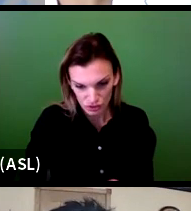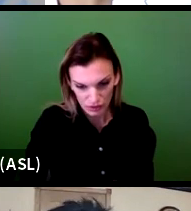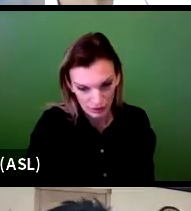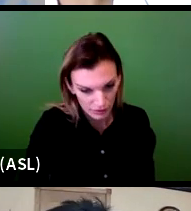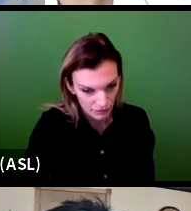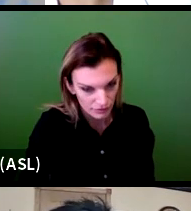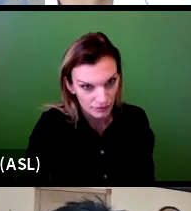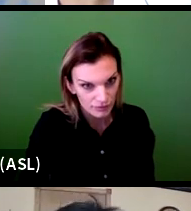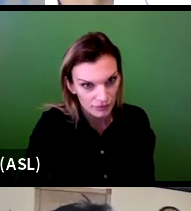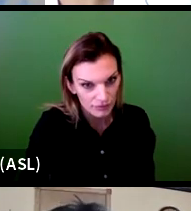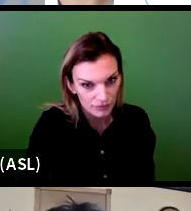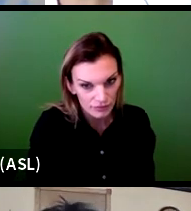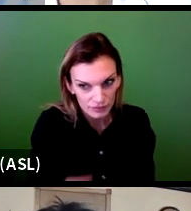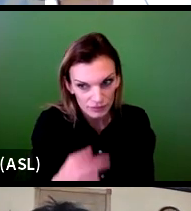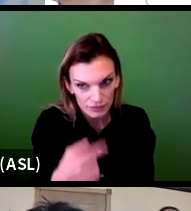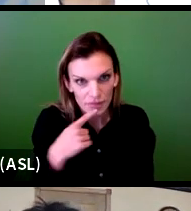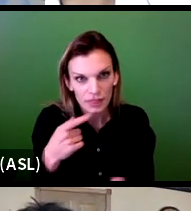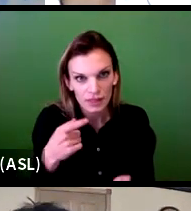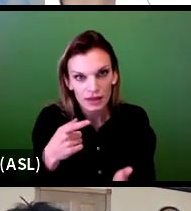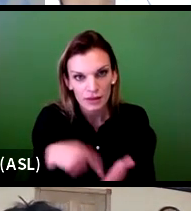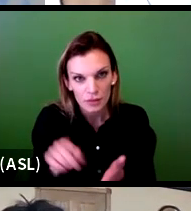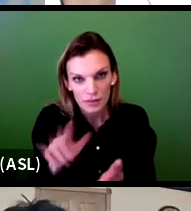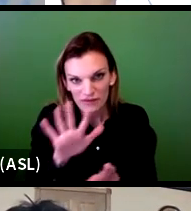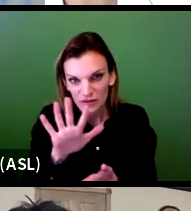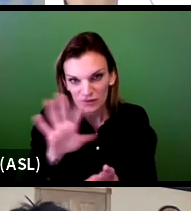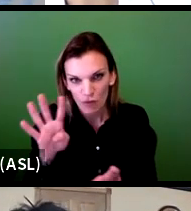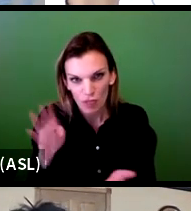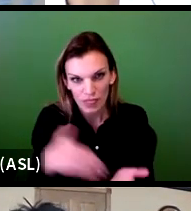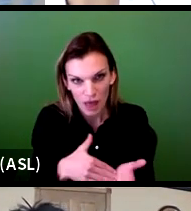that the compensation would be $54,000?